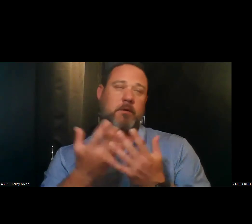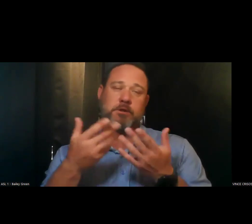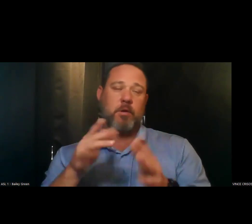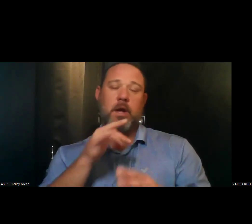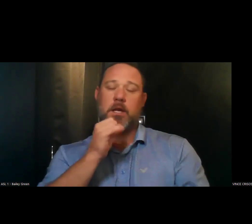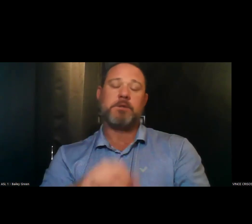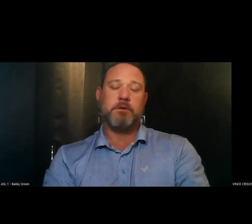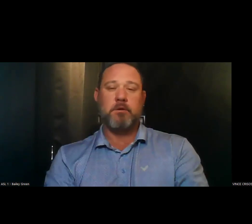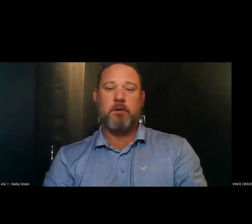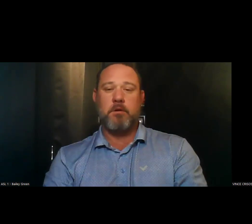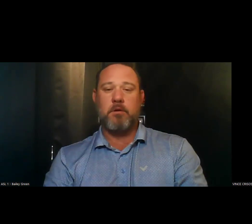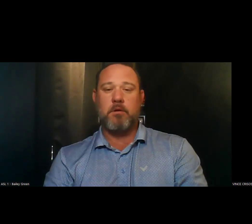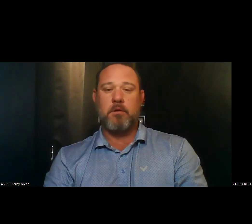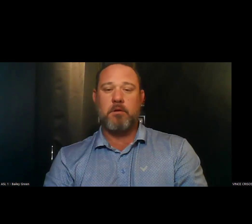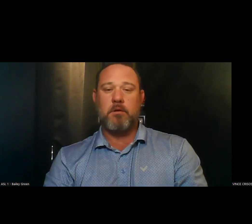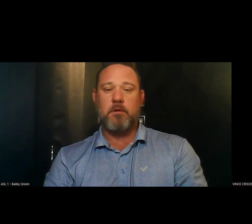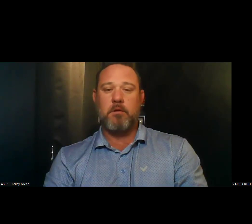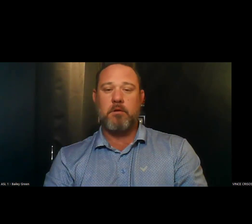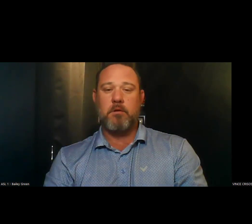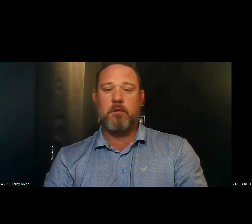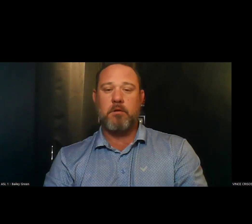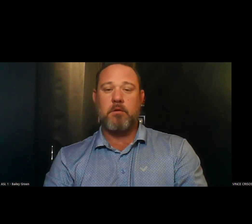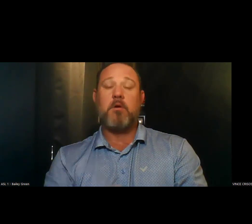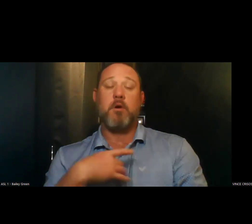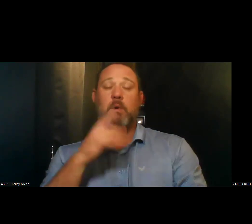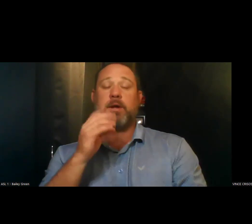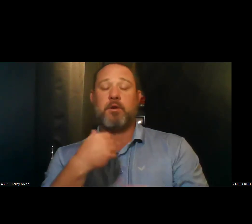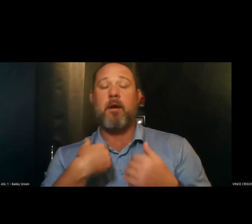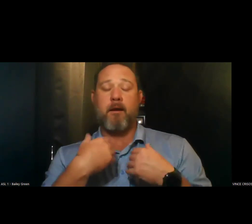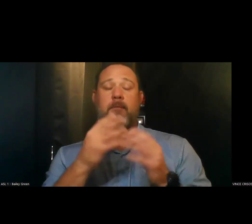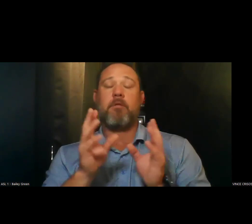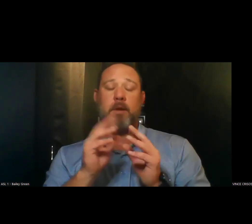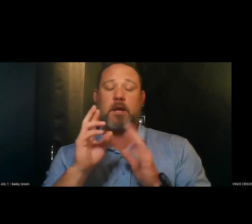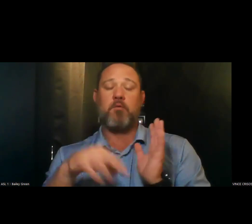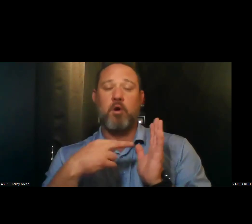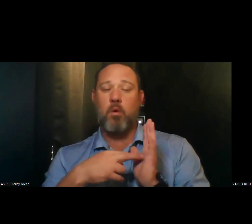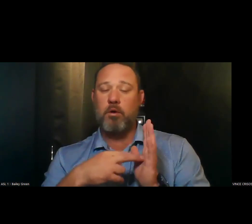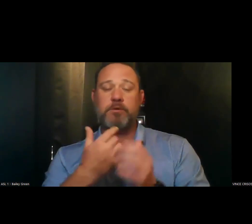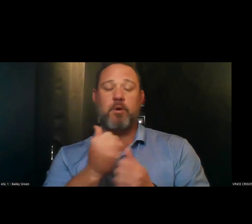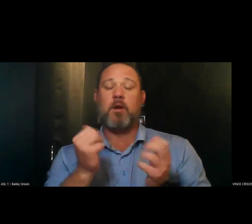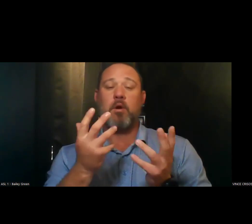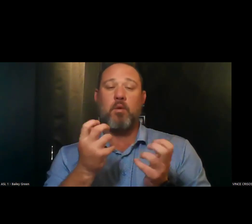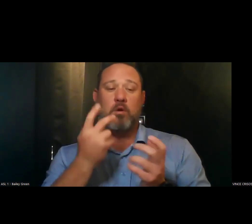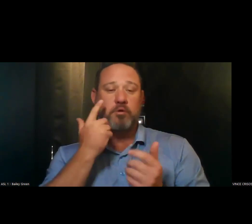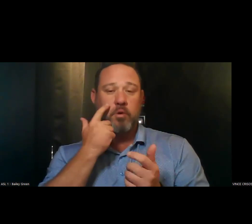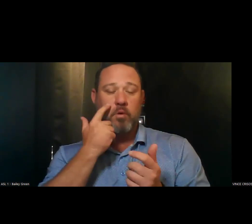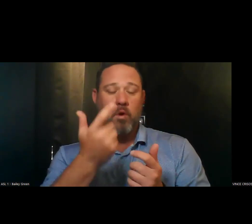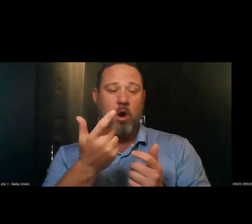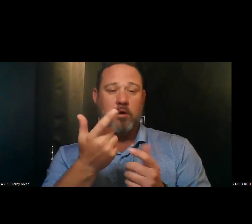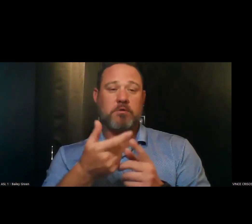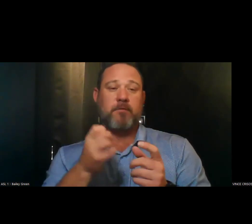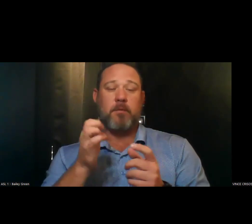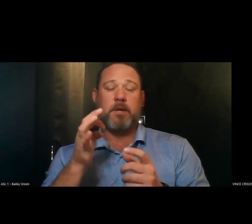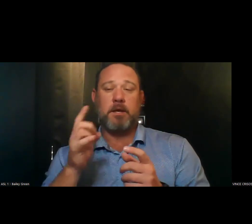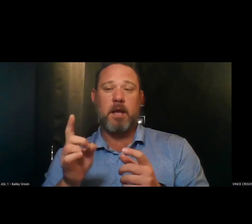is. We do Yeah, have no. the meeting recorded, so Hmm. anybody who would like to watch it from